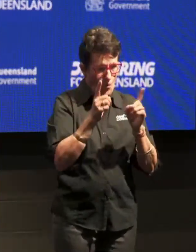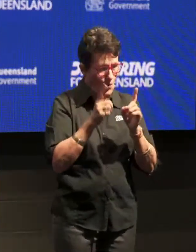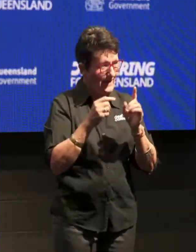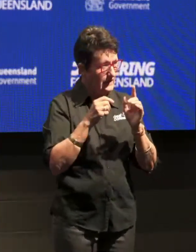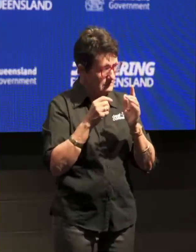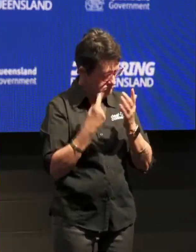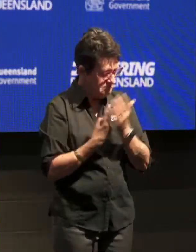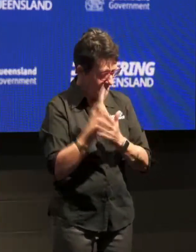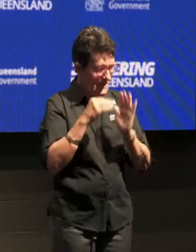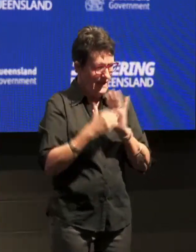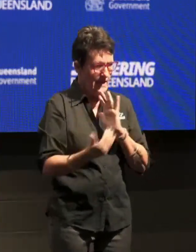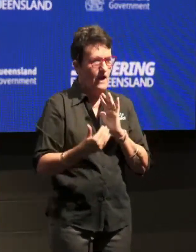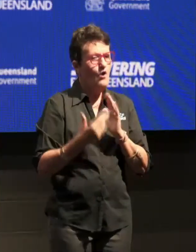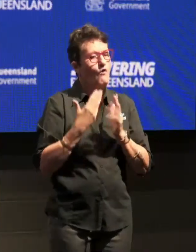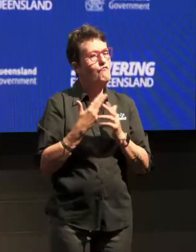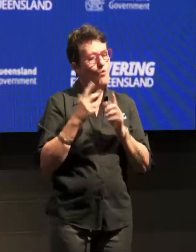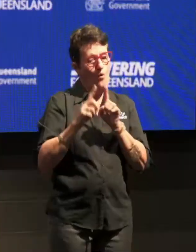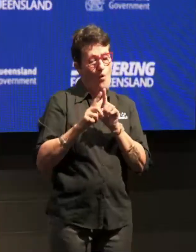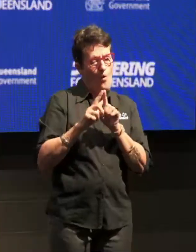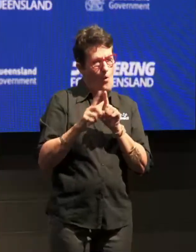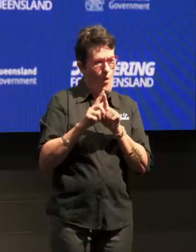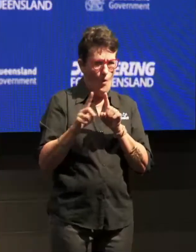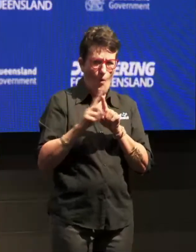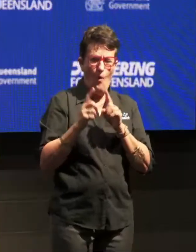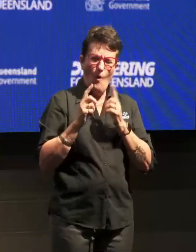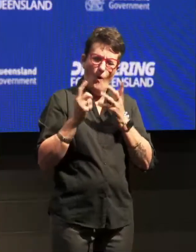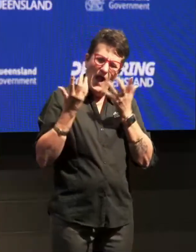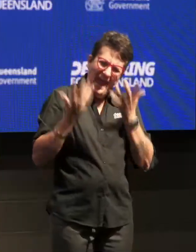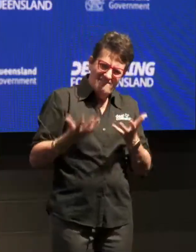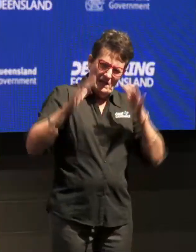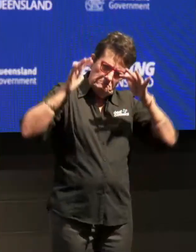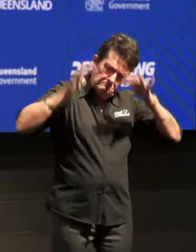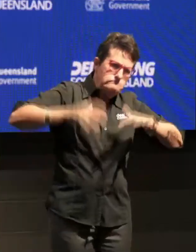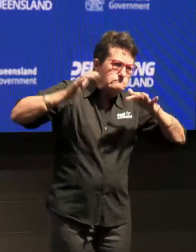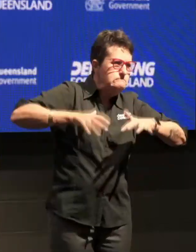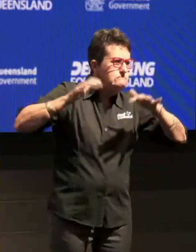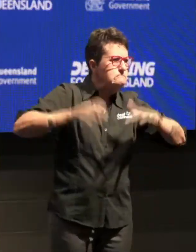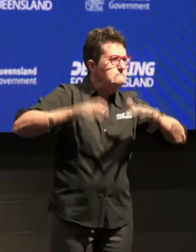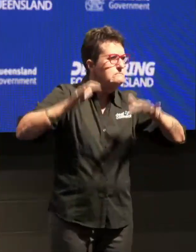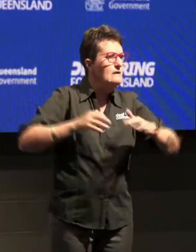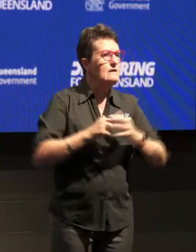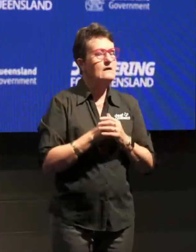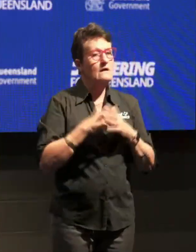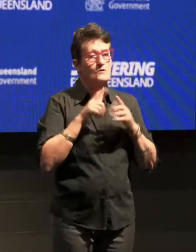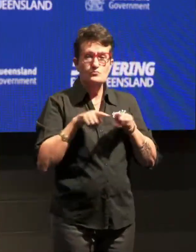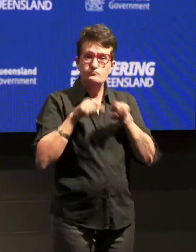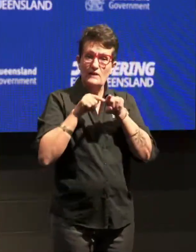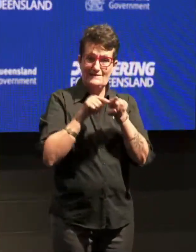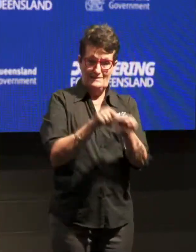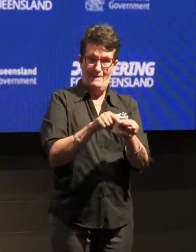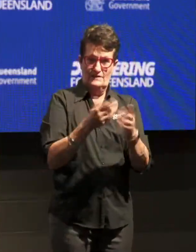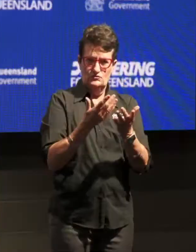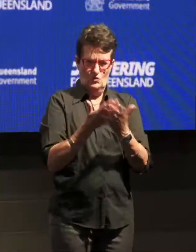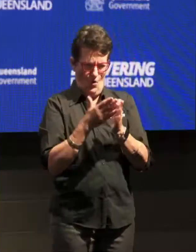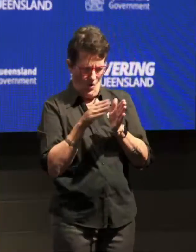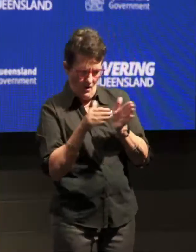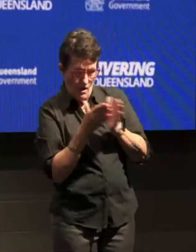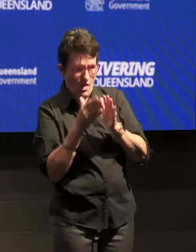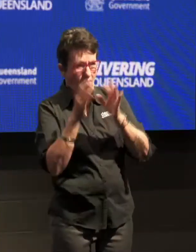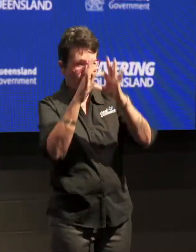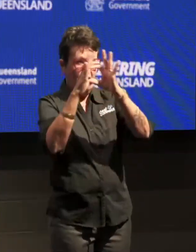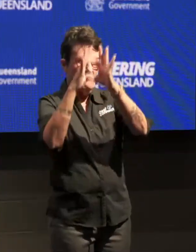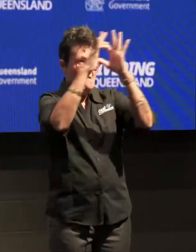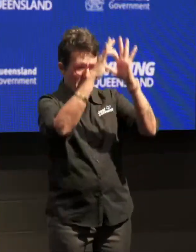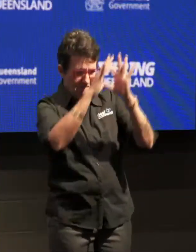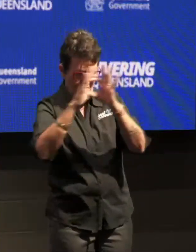this is primarily for the locally intense and heavy rainfall, and it is dependent on the exact path of the system. So